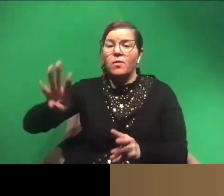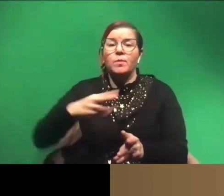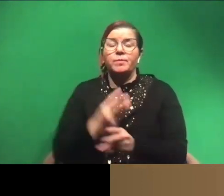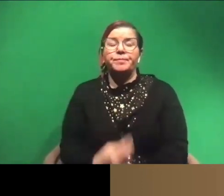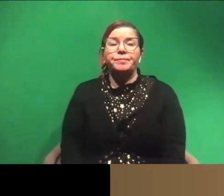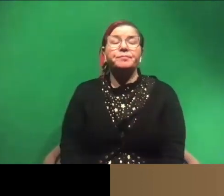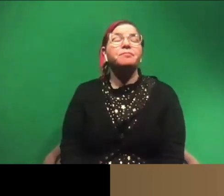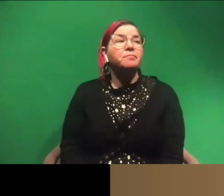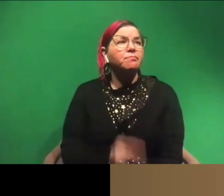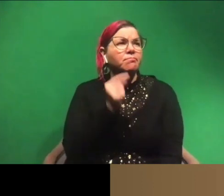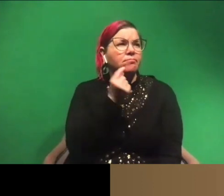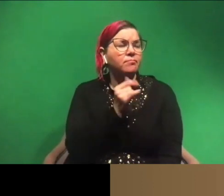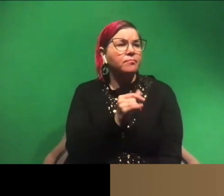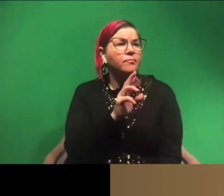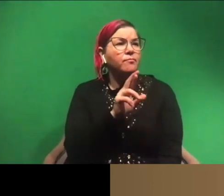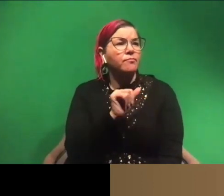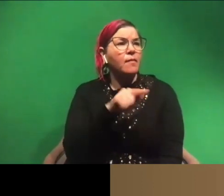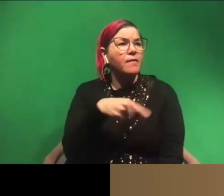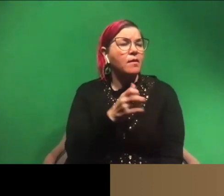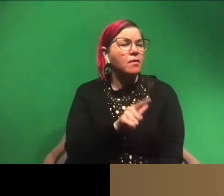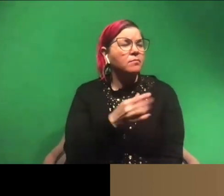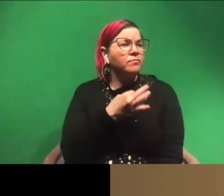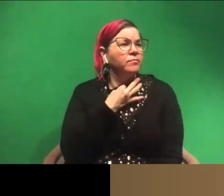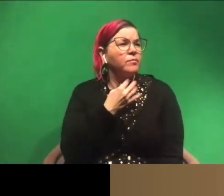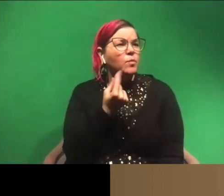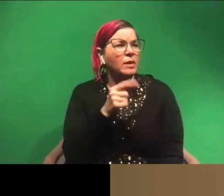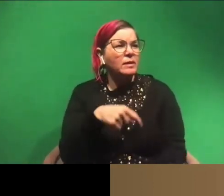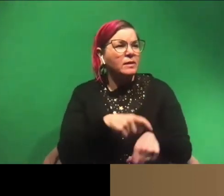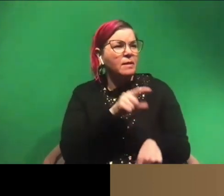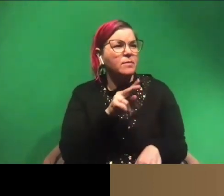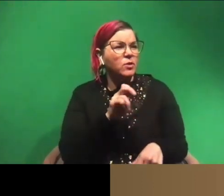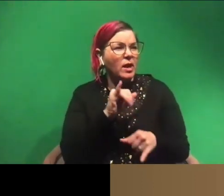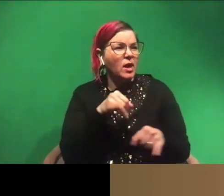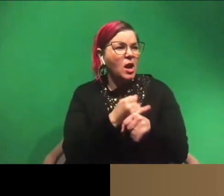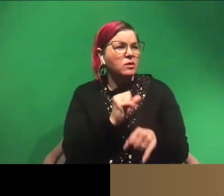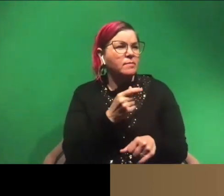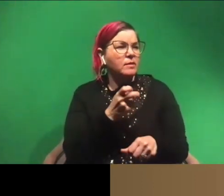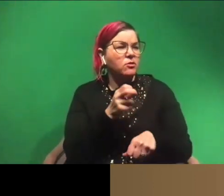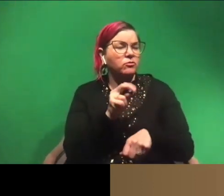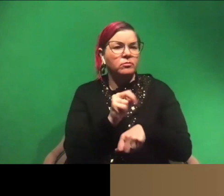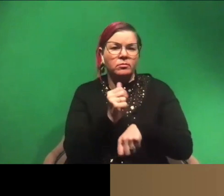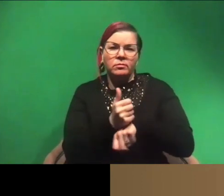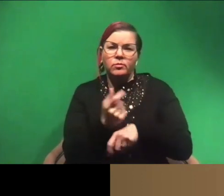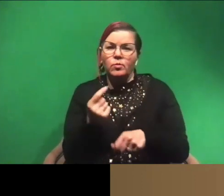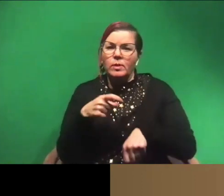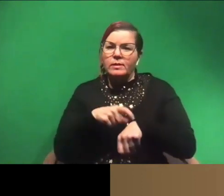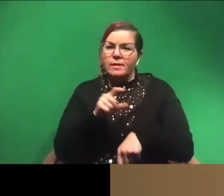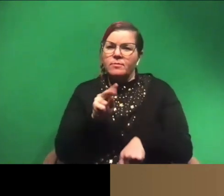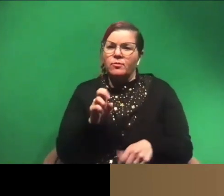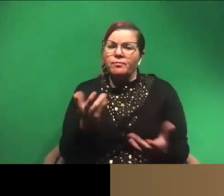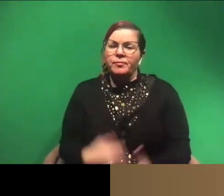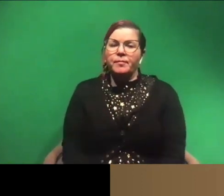Cool. Raphael would like to know, what time zone is it in the International Space Station? That's a good question too.